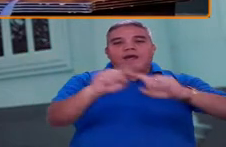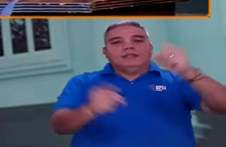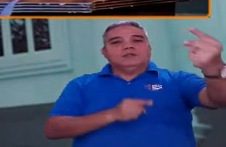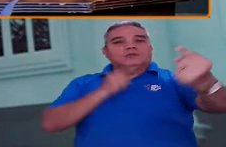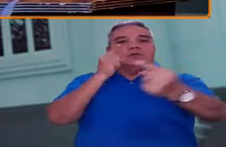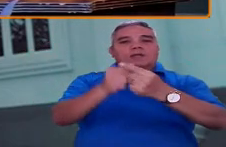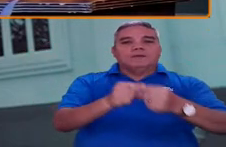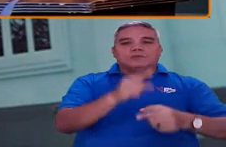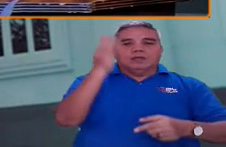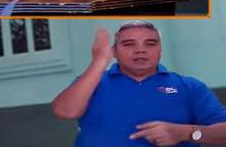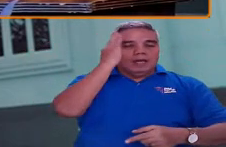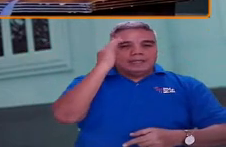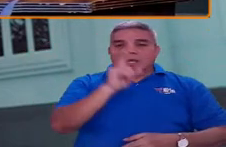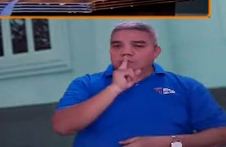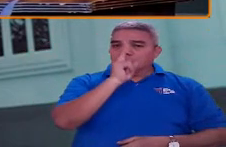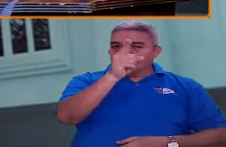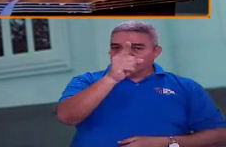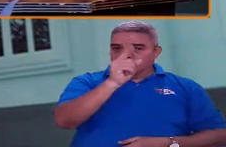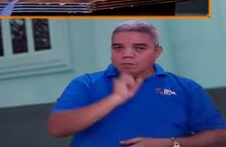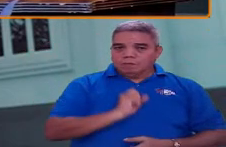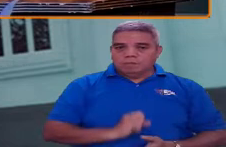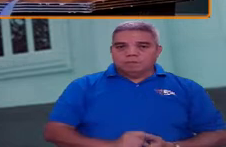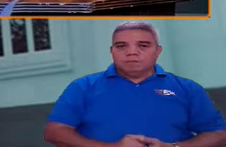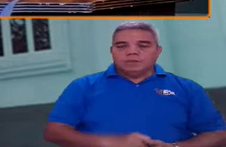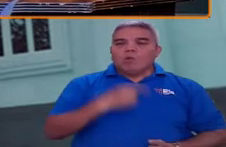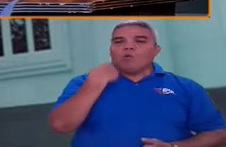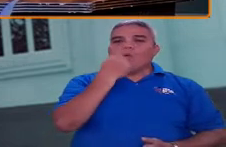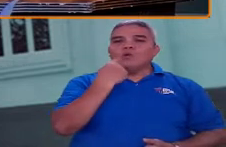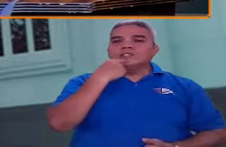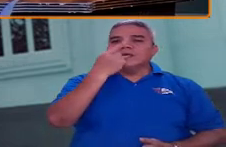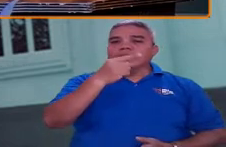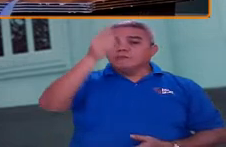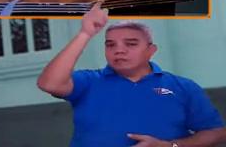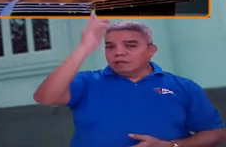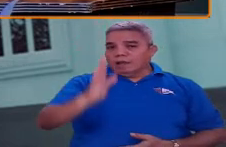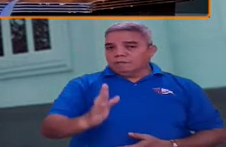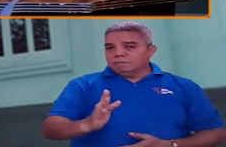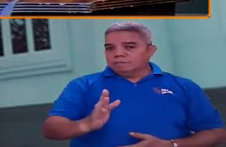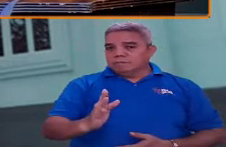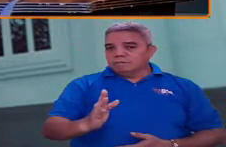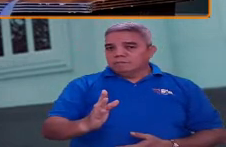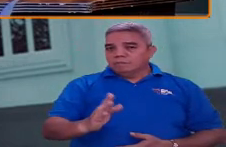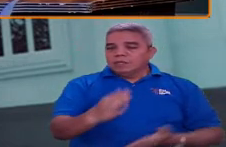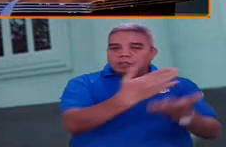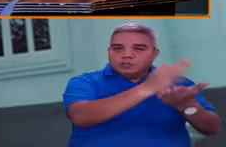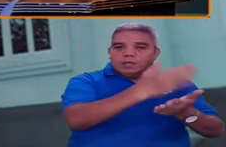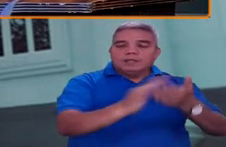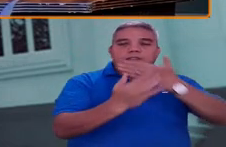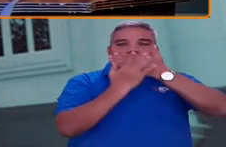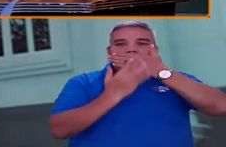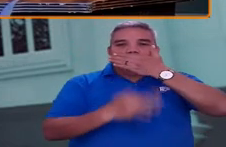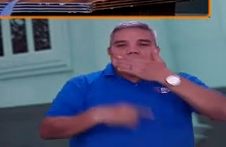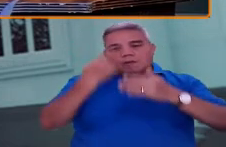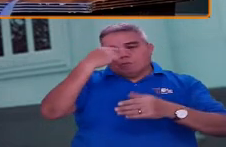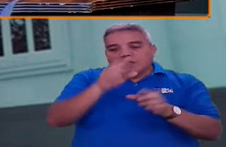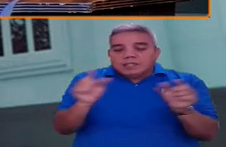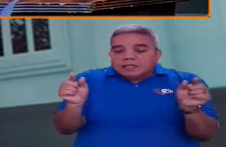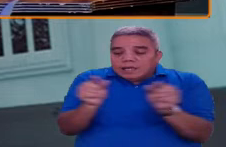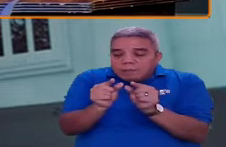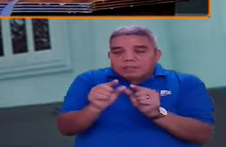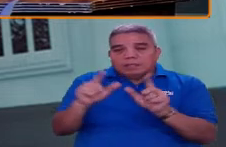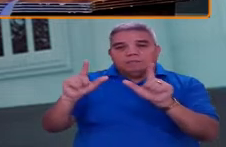the knowledge of the truth. Who said that God shed his blood to just limited